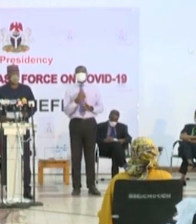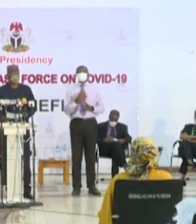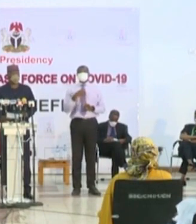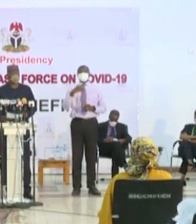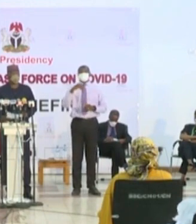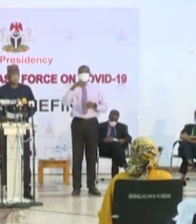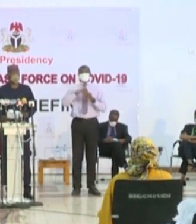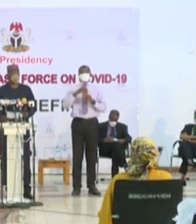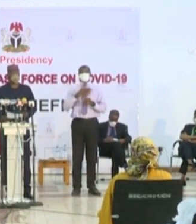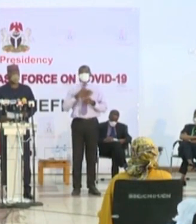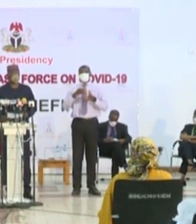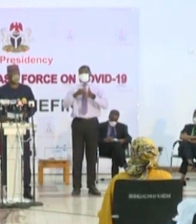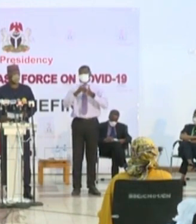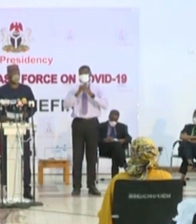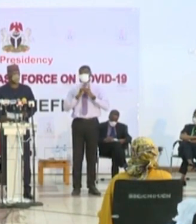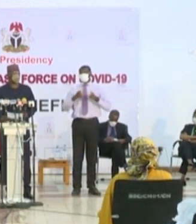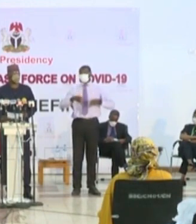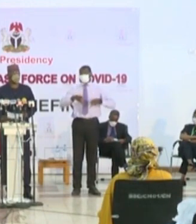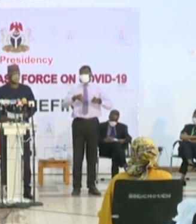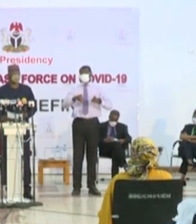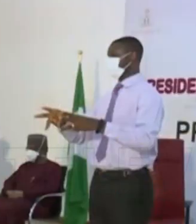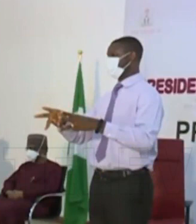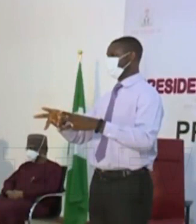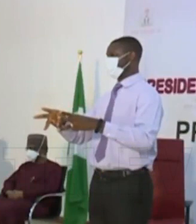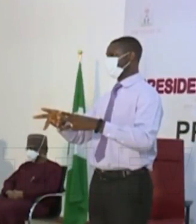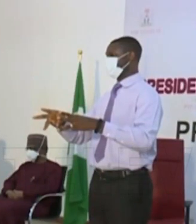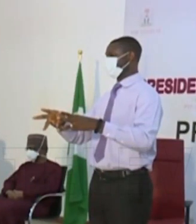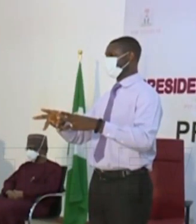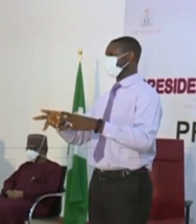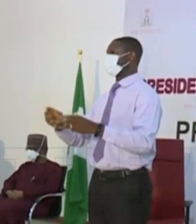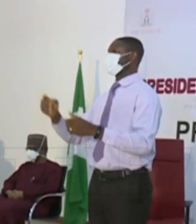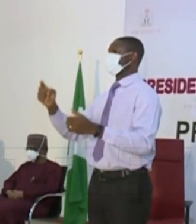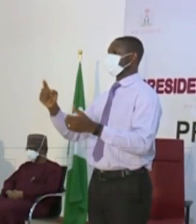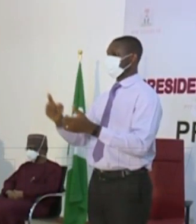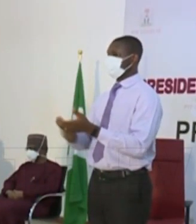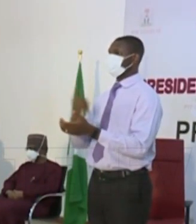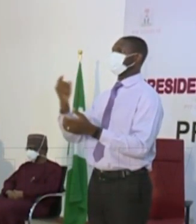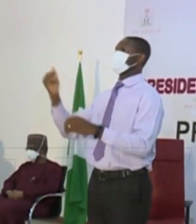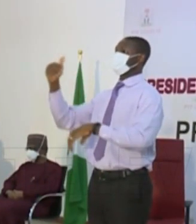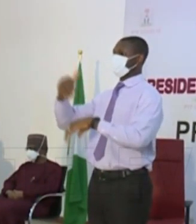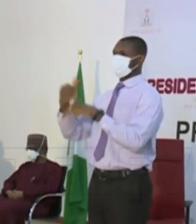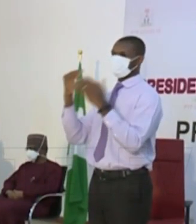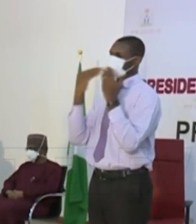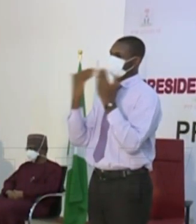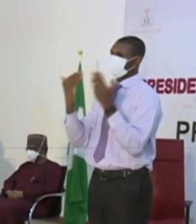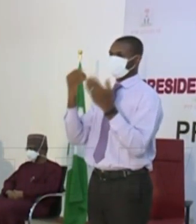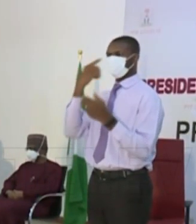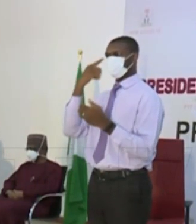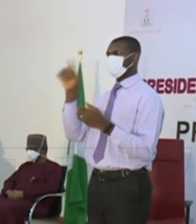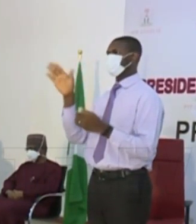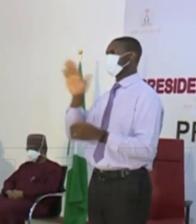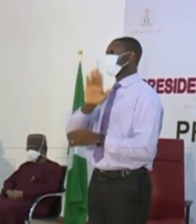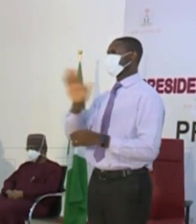in my own characteristic manner, once again, thank you for your patience.